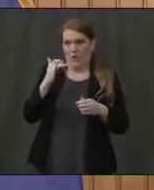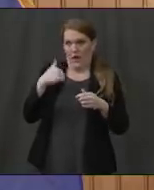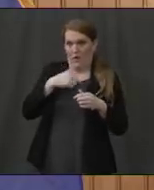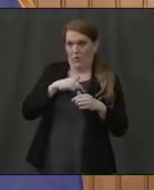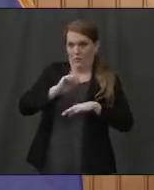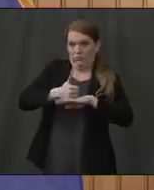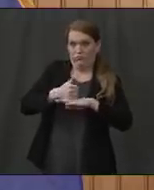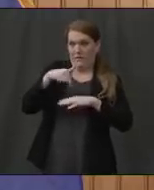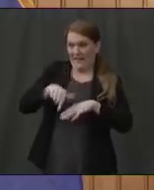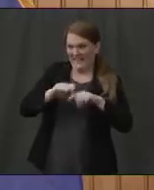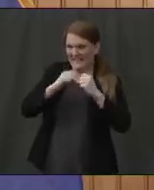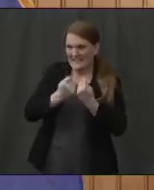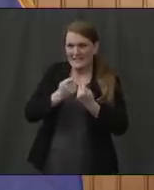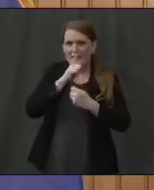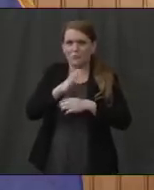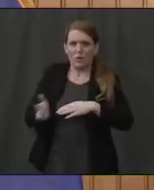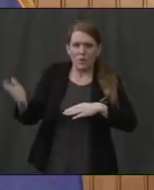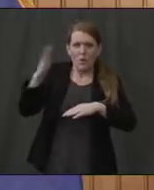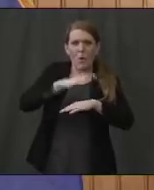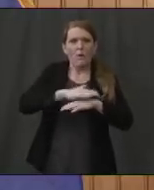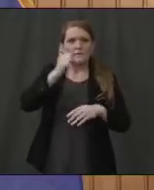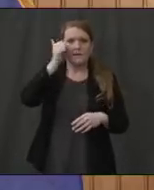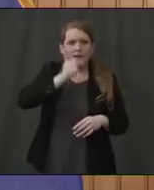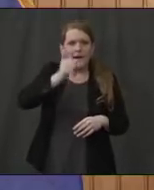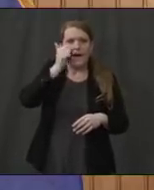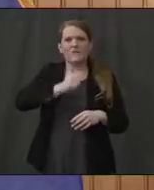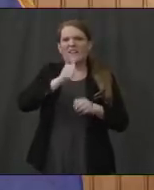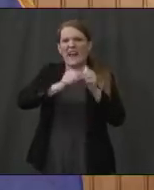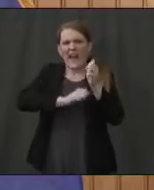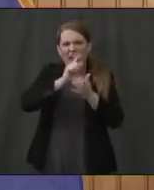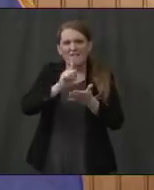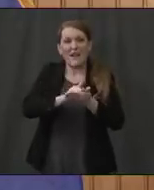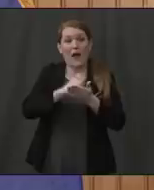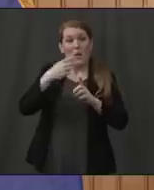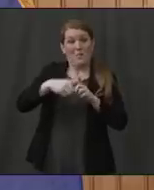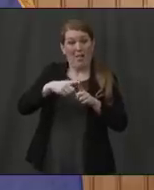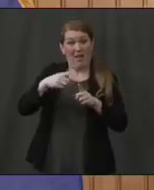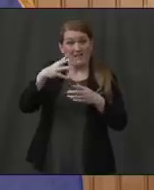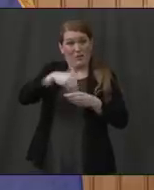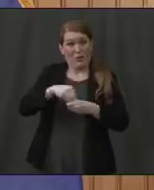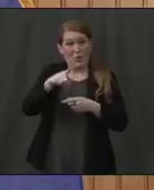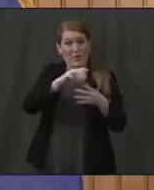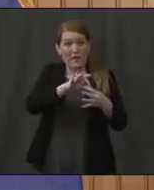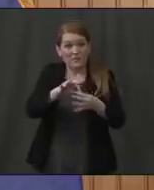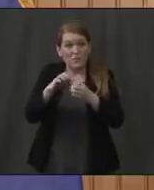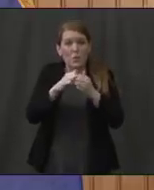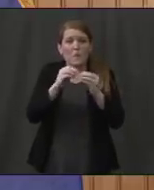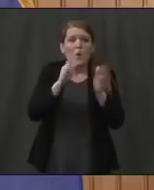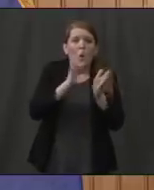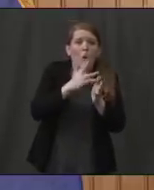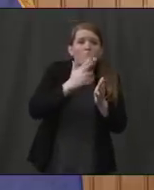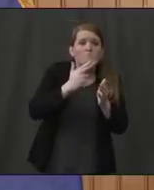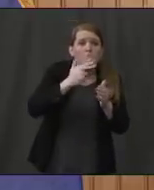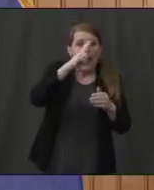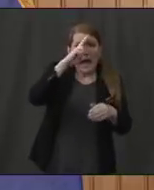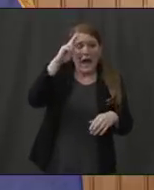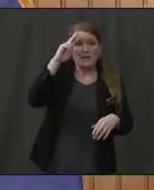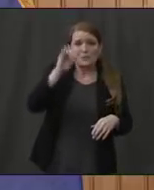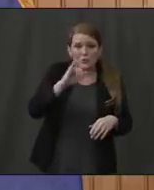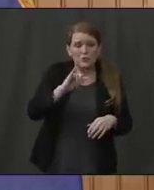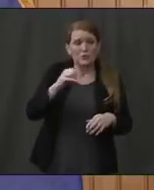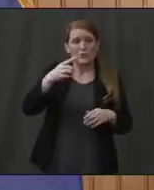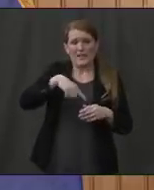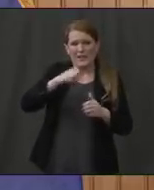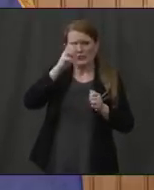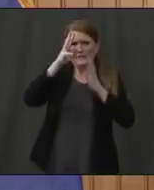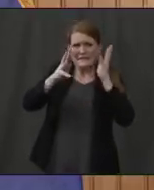hour, coordinating, working with all of our smaller hospitals as well to make sure we allocate space, allocate people, and make